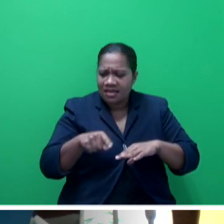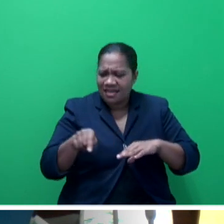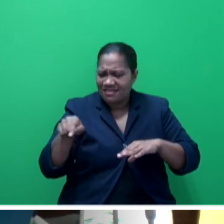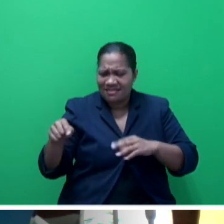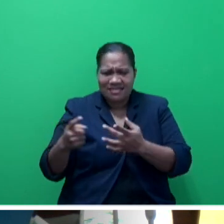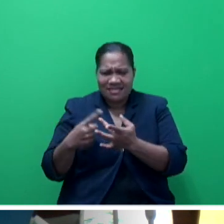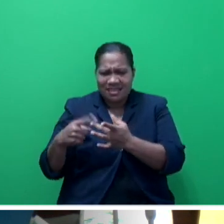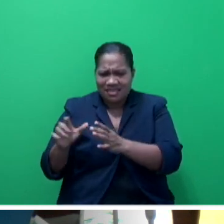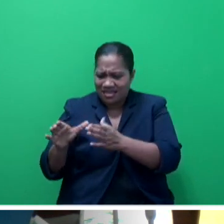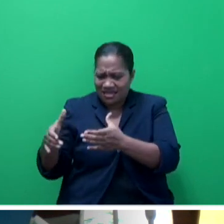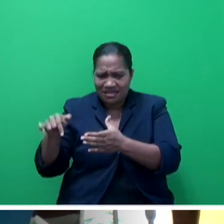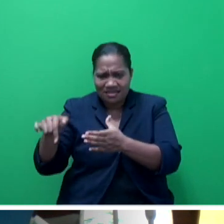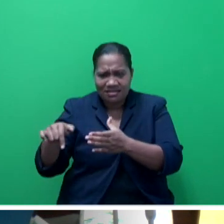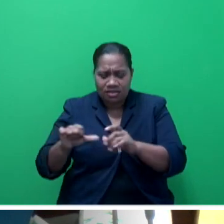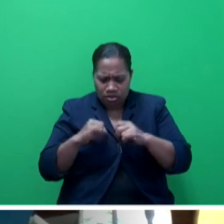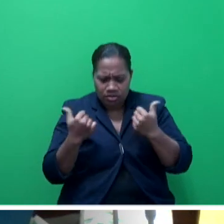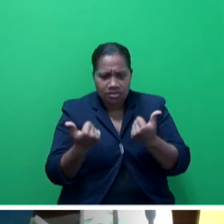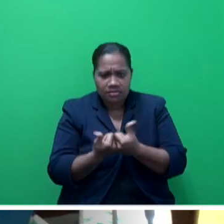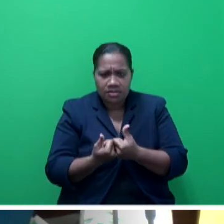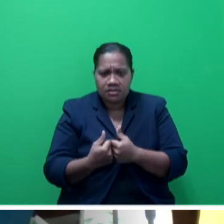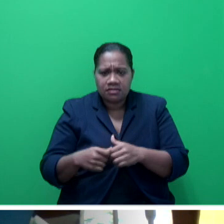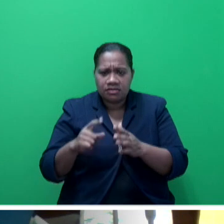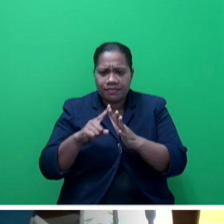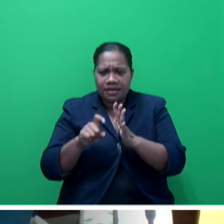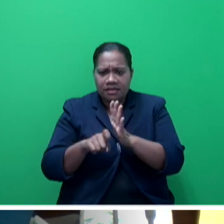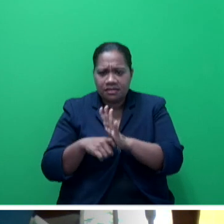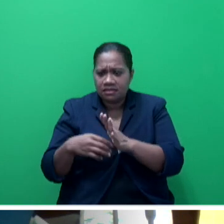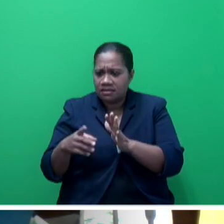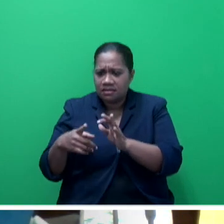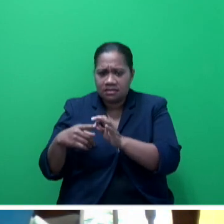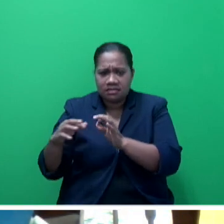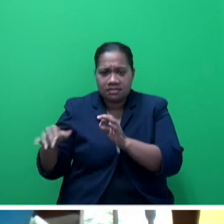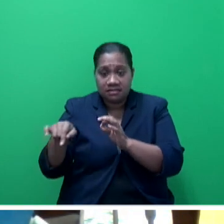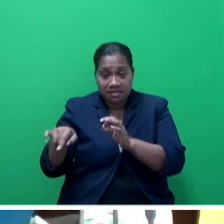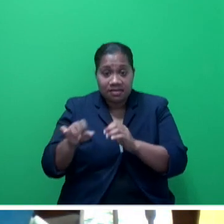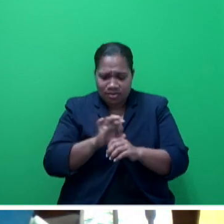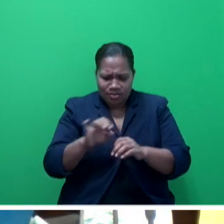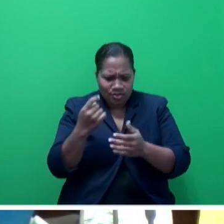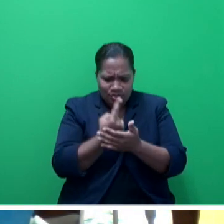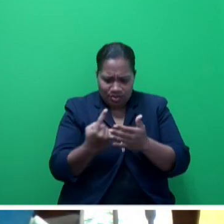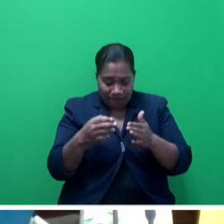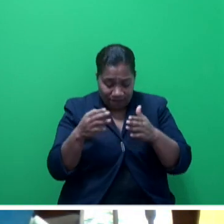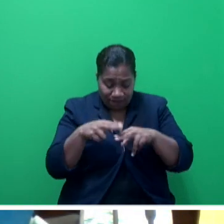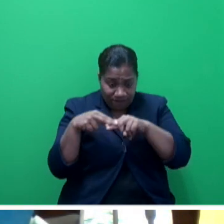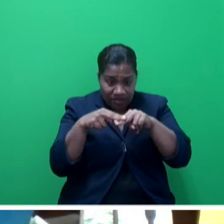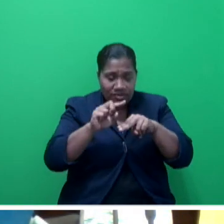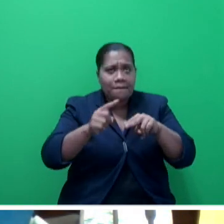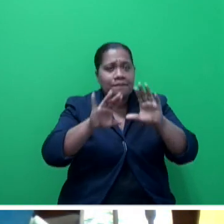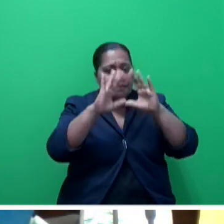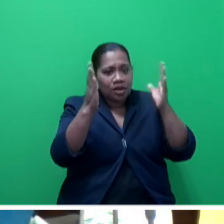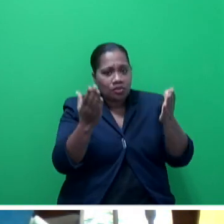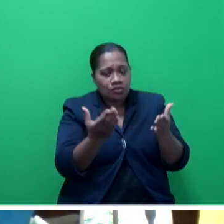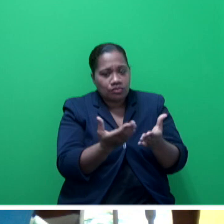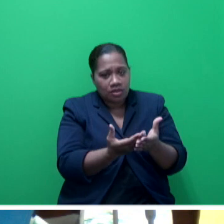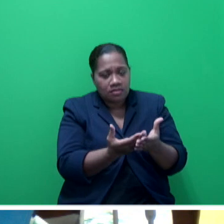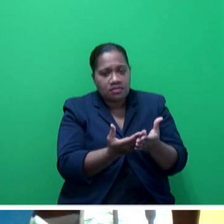it. The concept of an ERPA is fairly novel, not just for Fiji, but for the world. So at the outset,